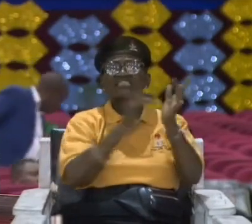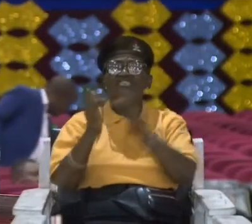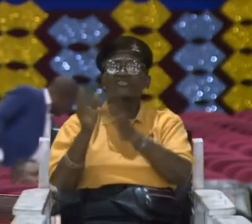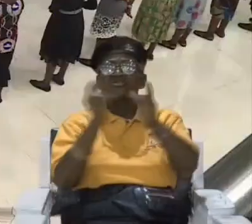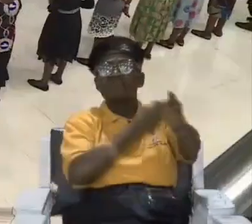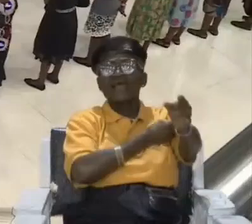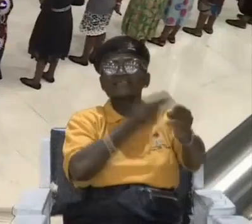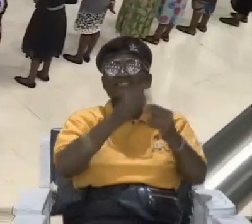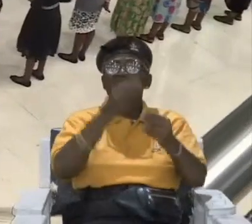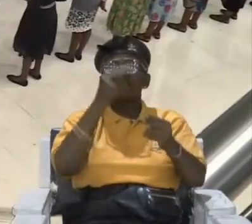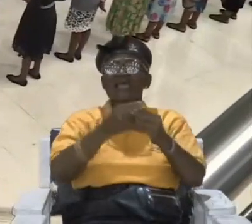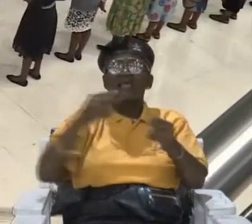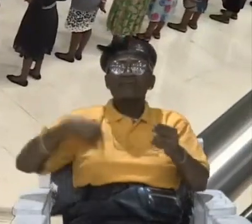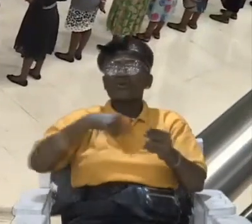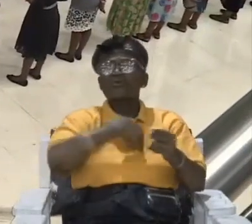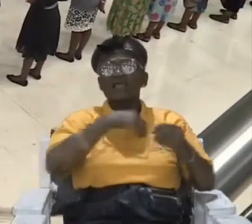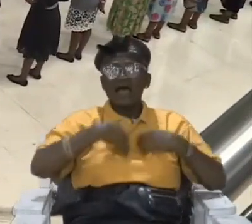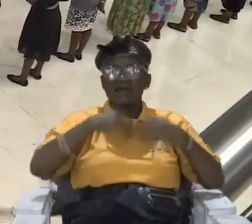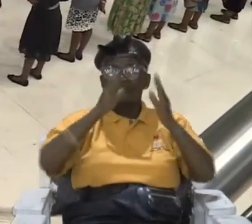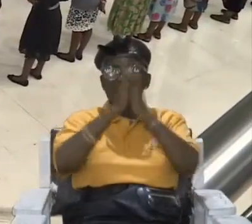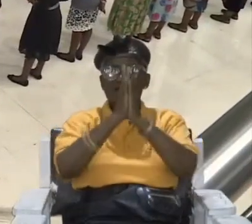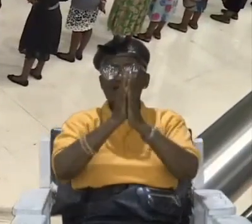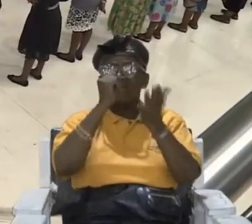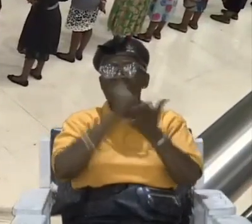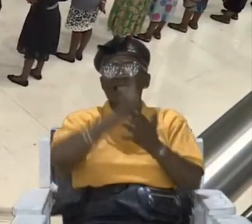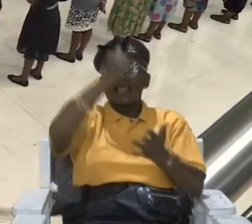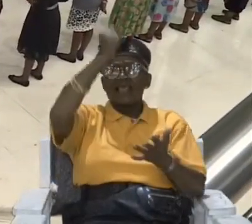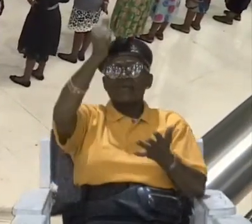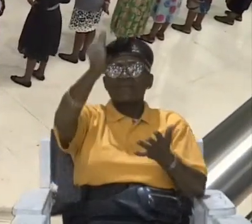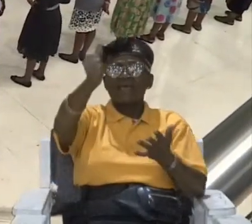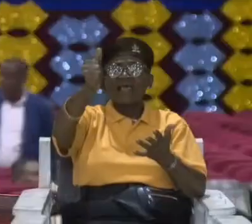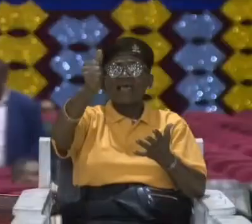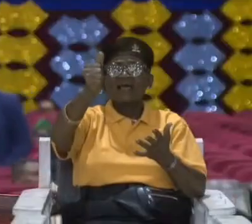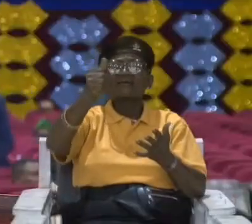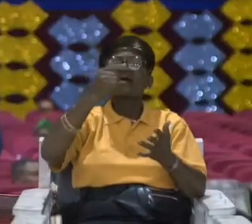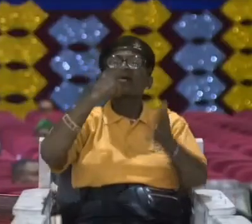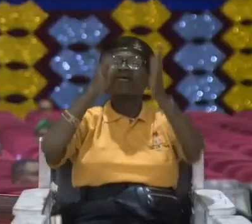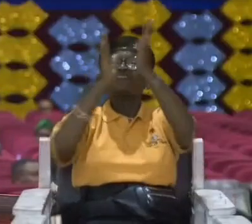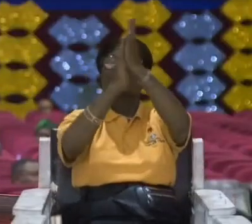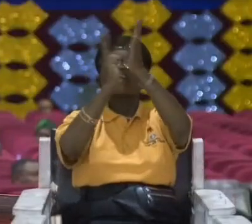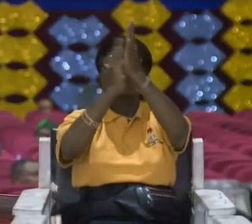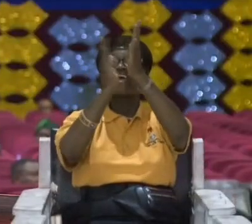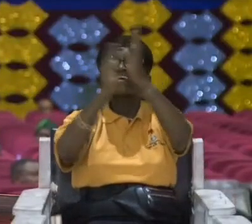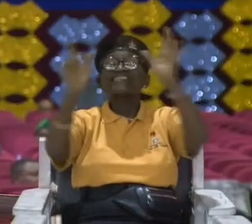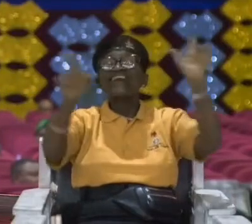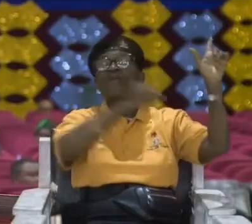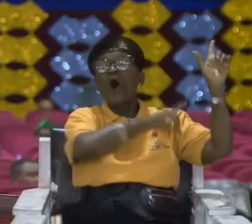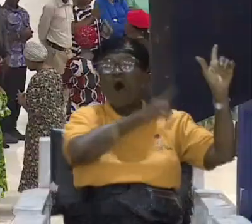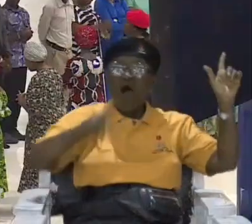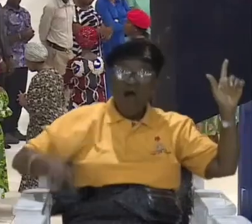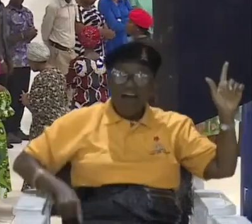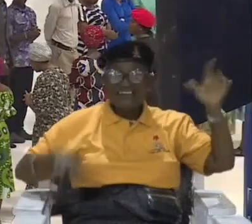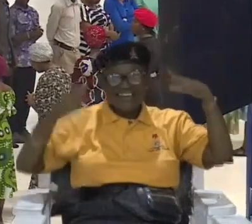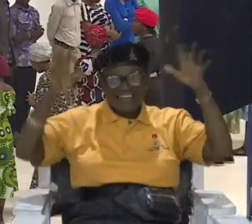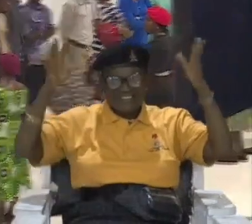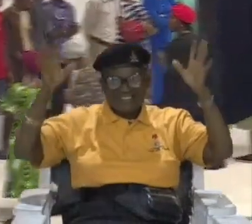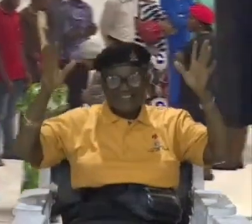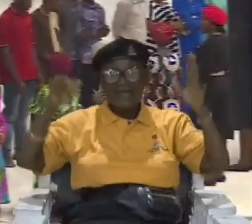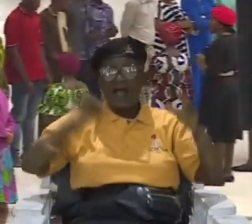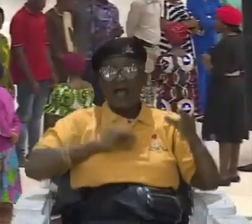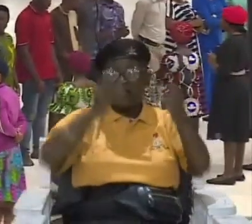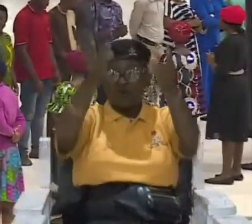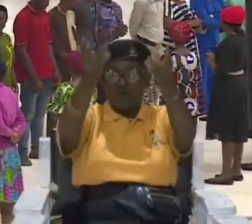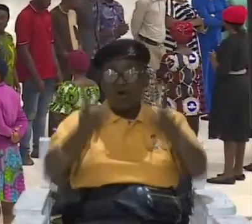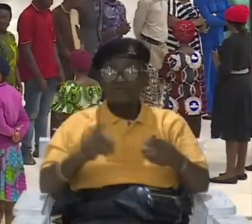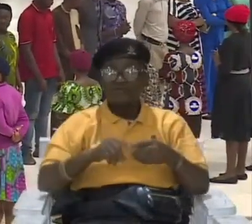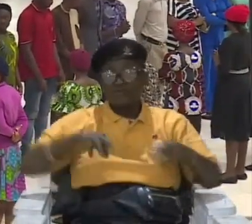we have prayed. Amen. Amen. Praise the Lord. Now I want to rejoice with those of